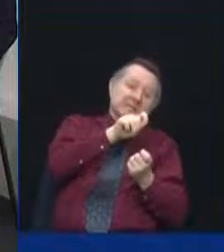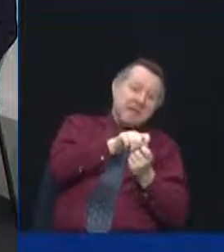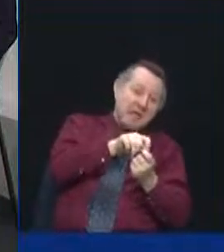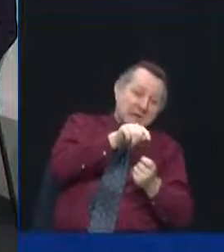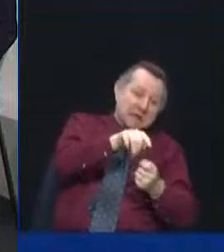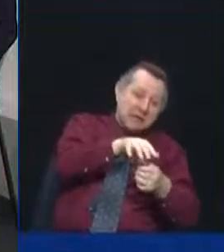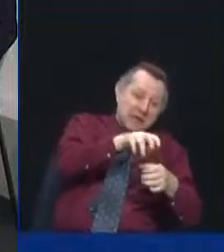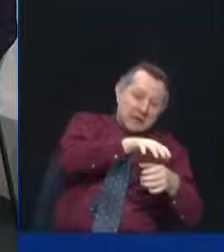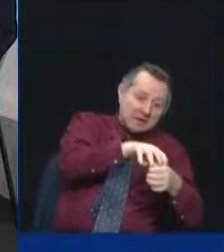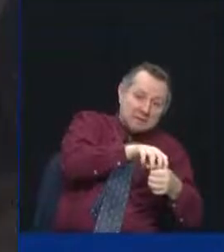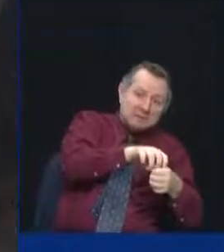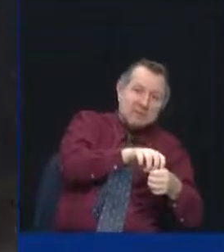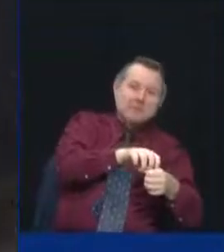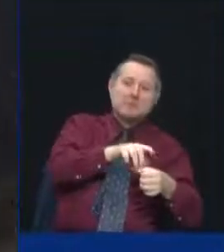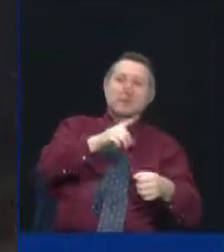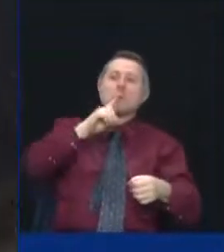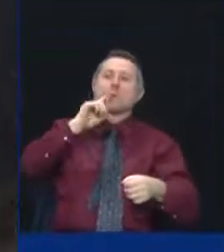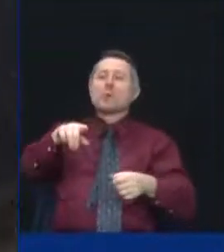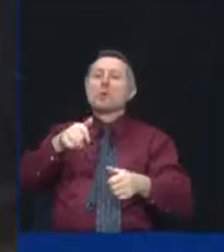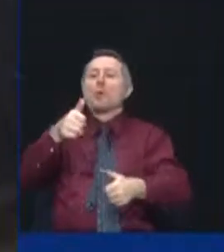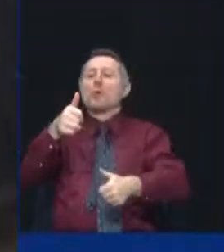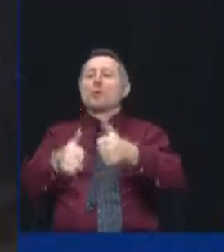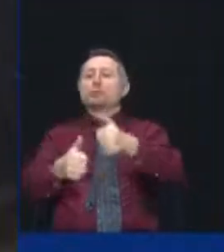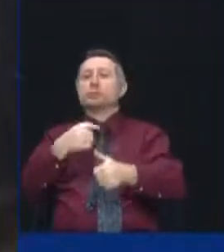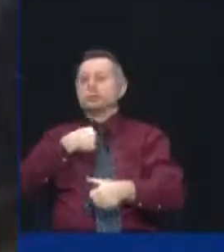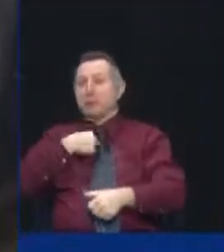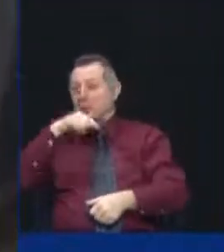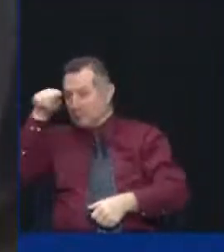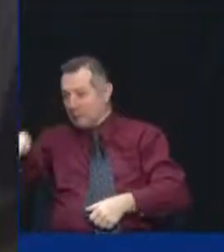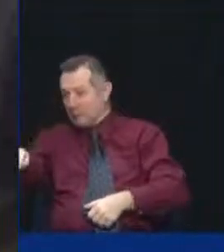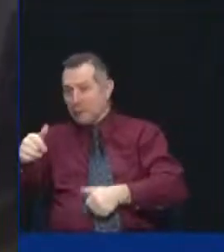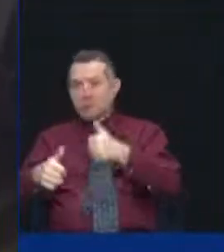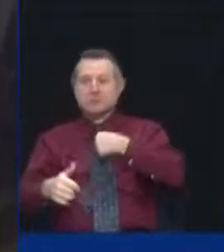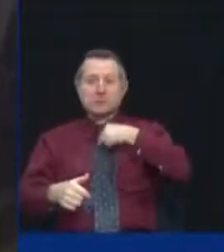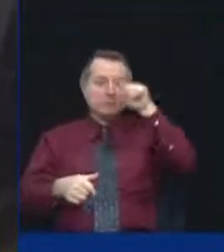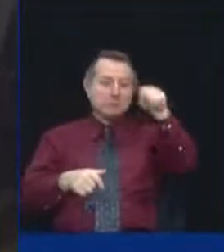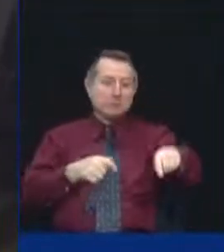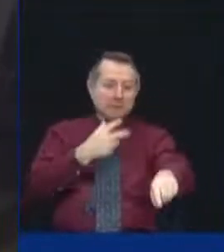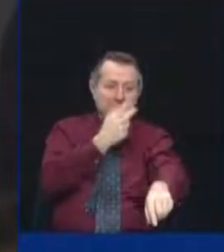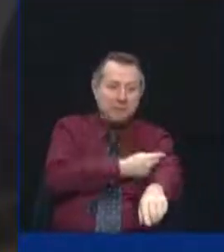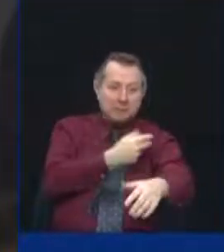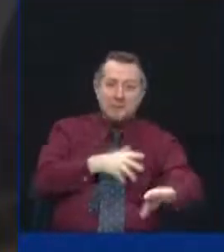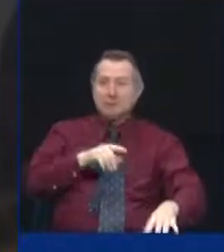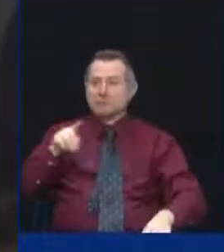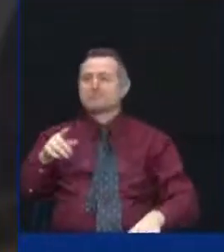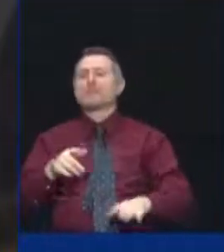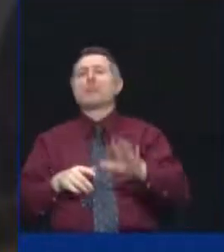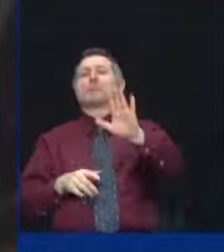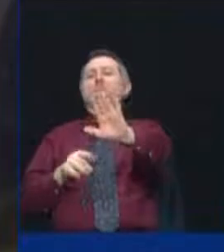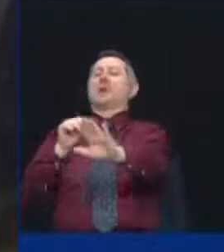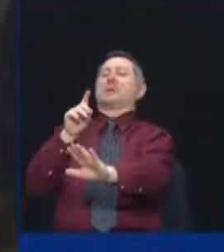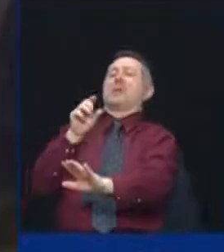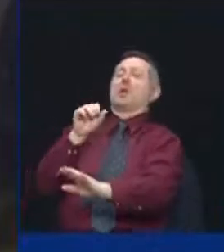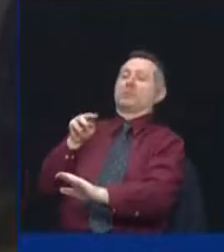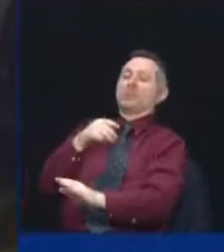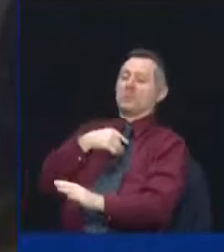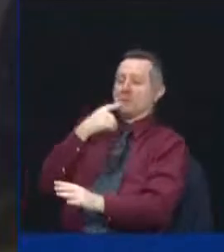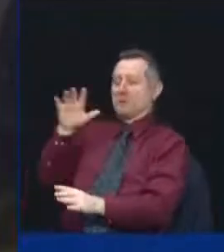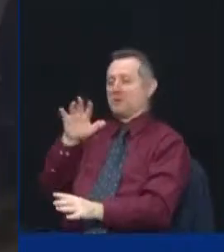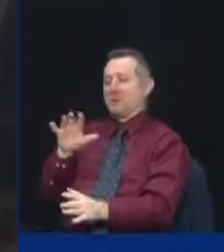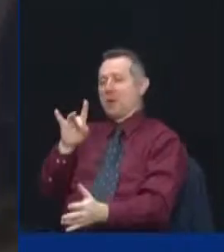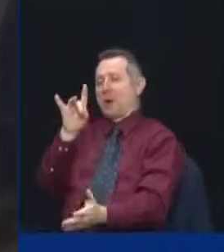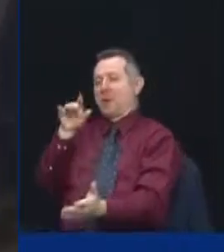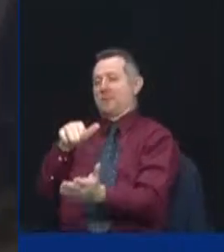status? Yes, so we're limited to right now, we're limited to about 8,500 tickets. If you take out the holds